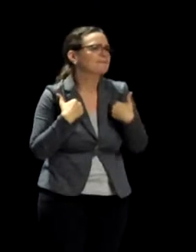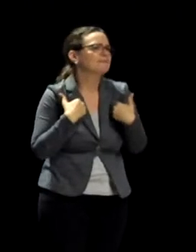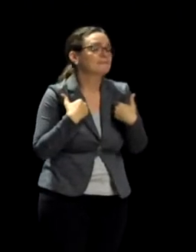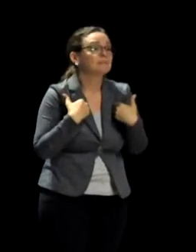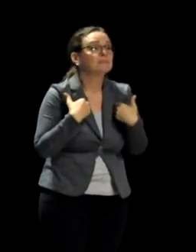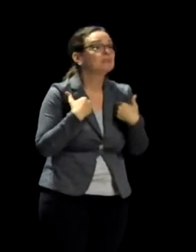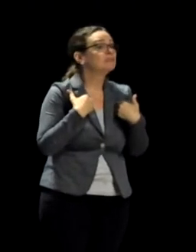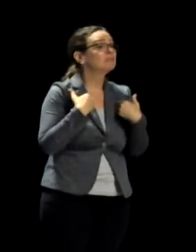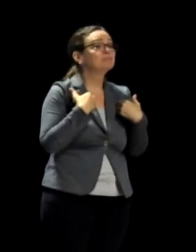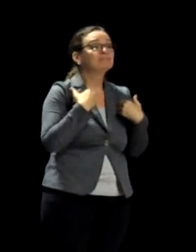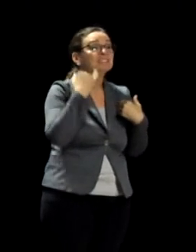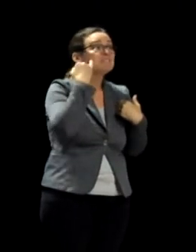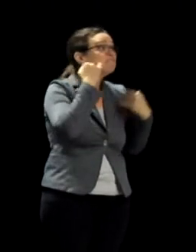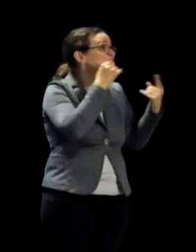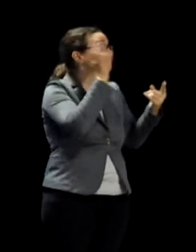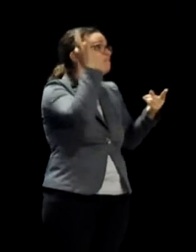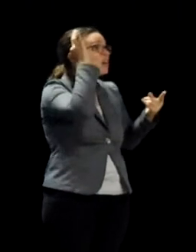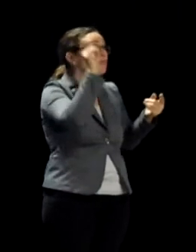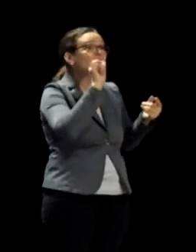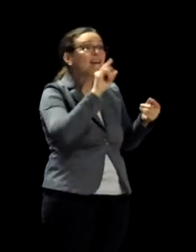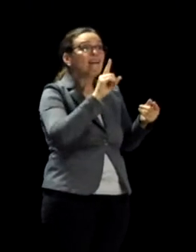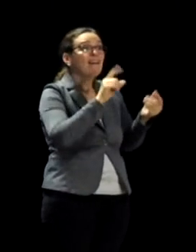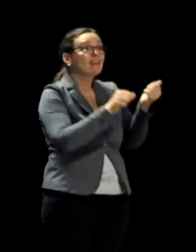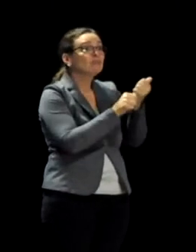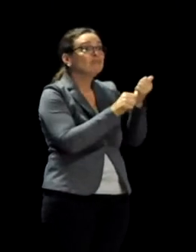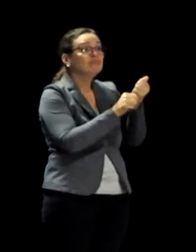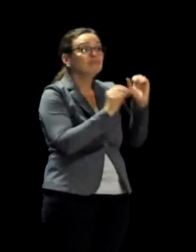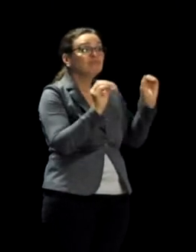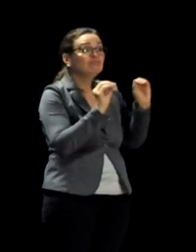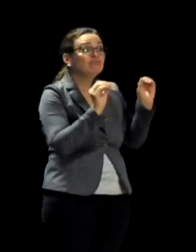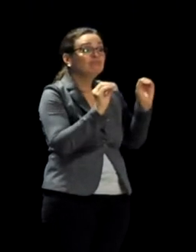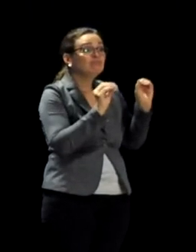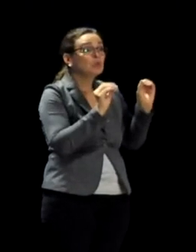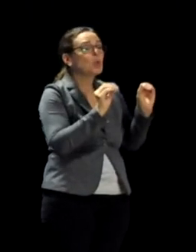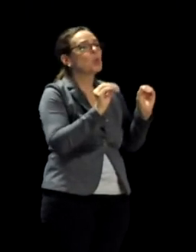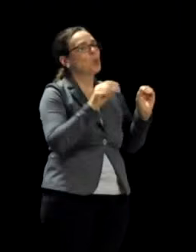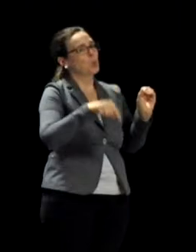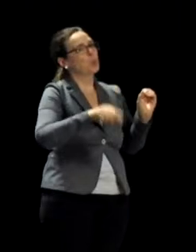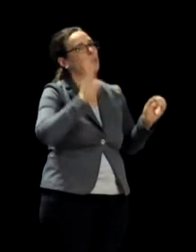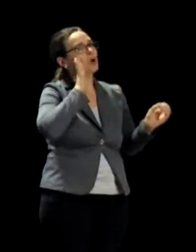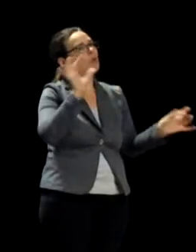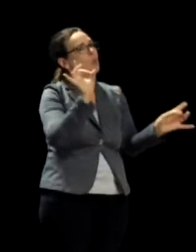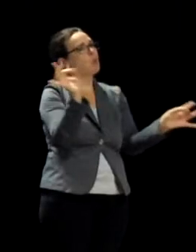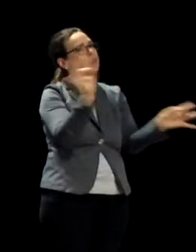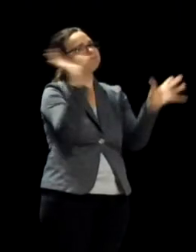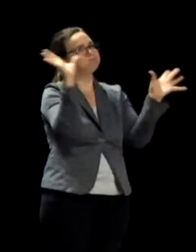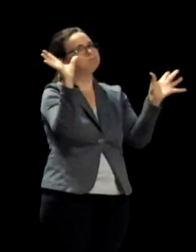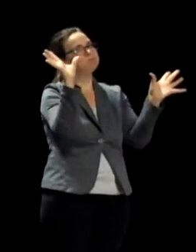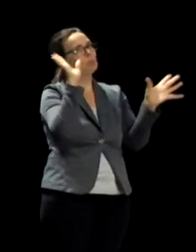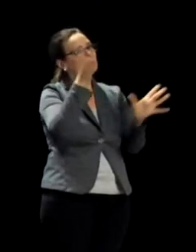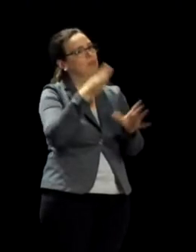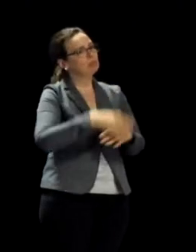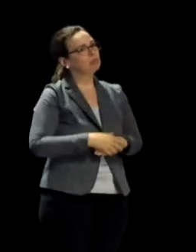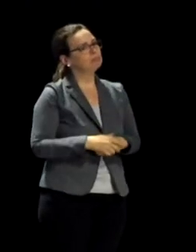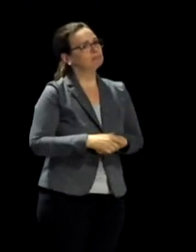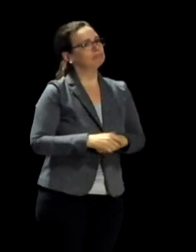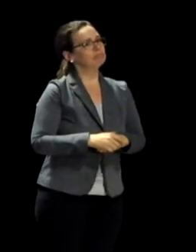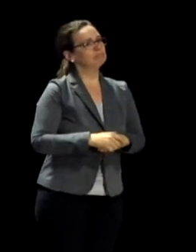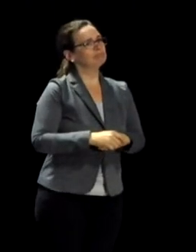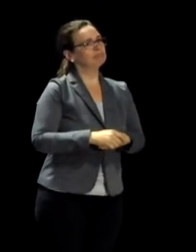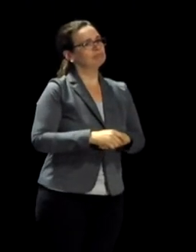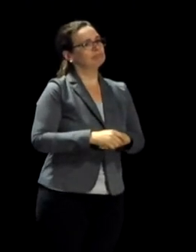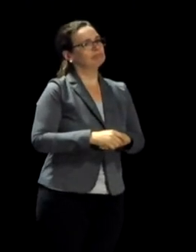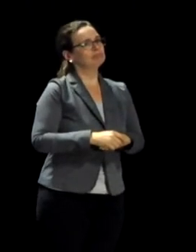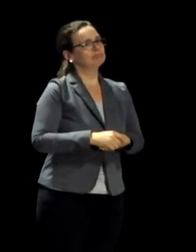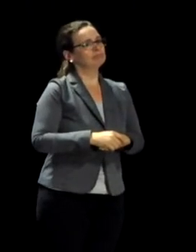ugly. Would you just explain, and this is kind of a wonky, in-the-weeds question, these tax payments, how often they come in and